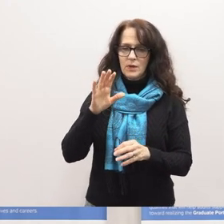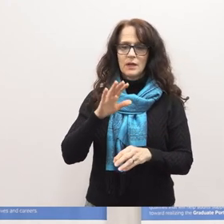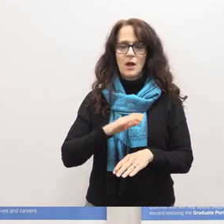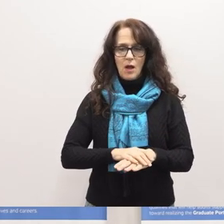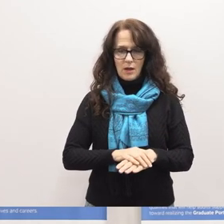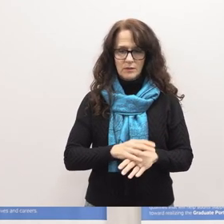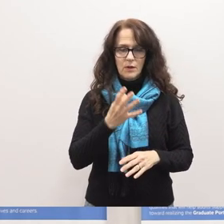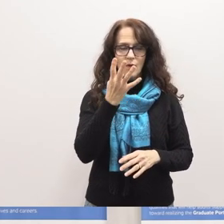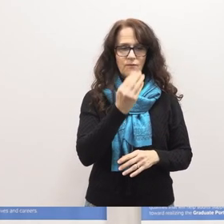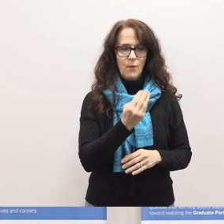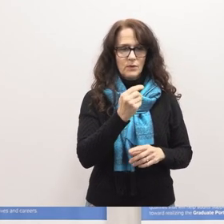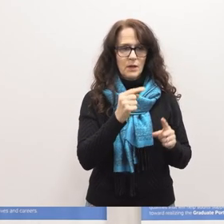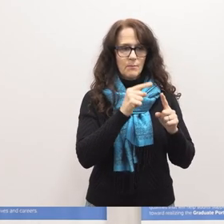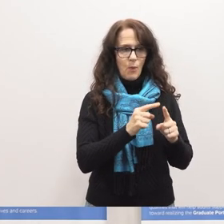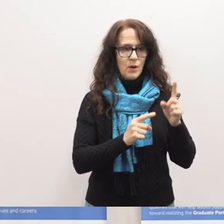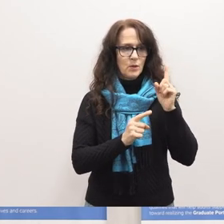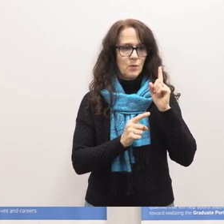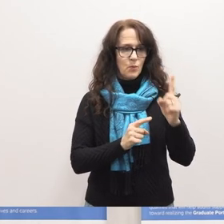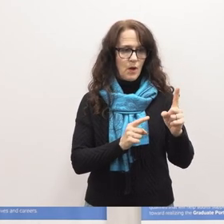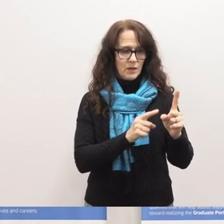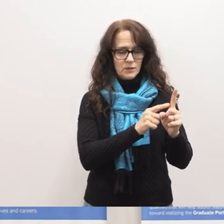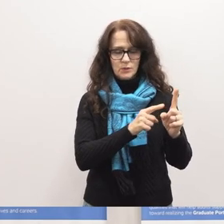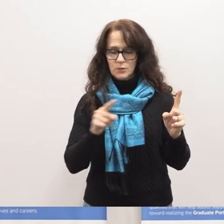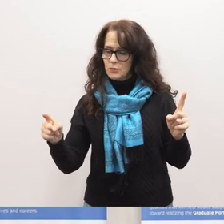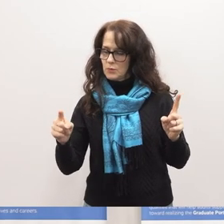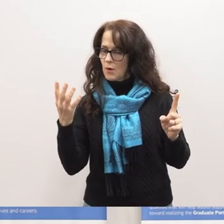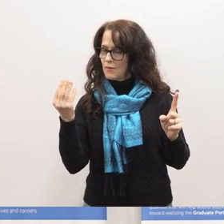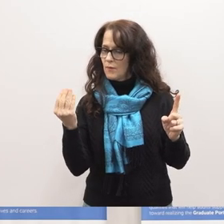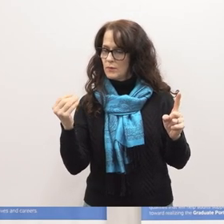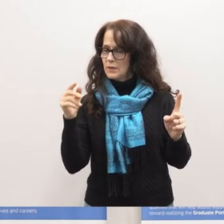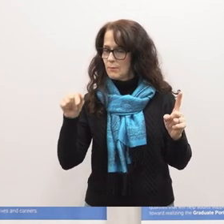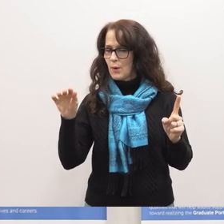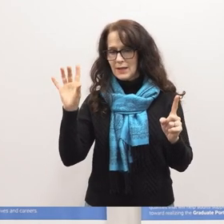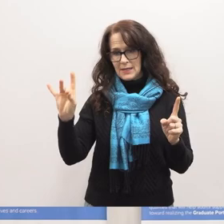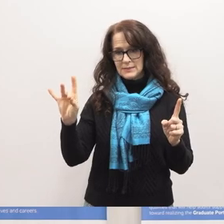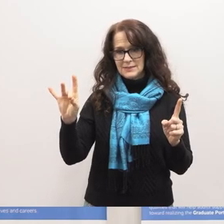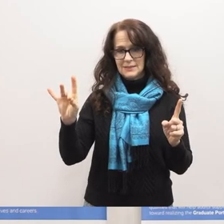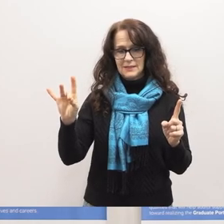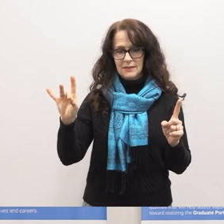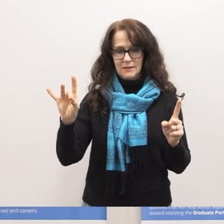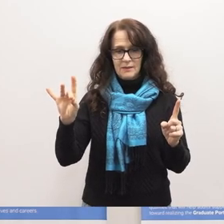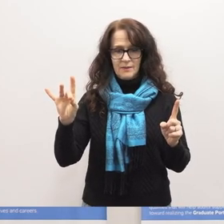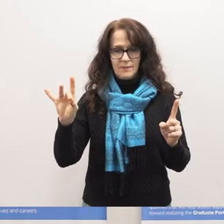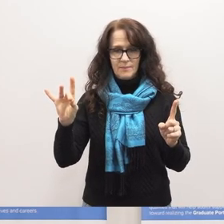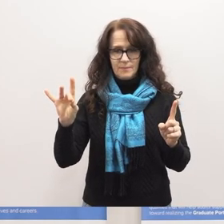is 14.1 through 14.8.